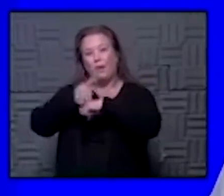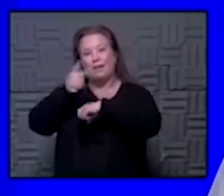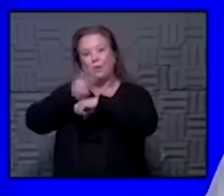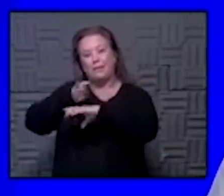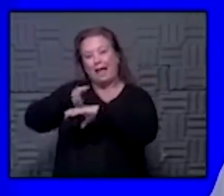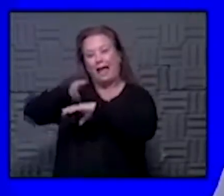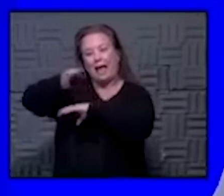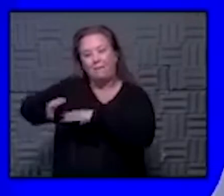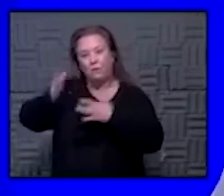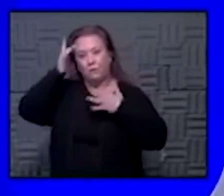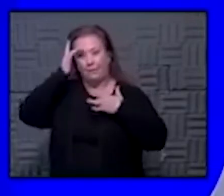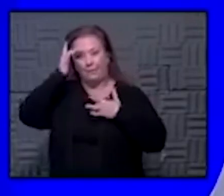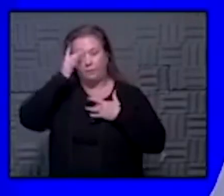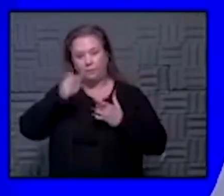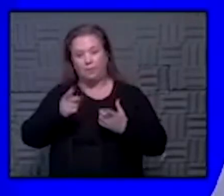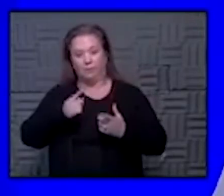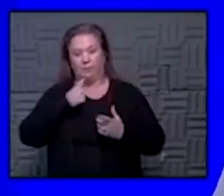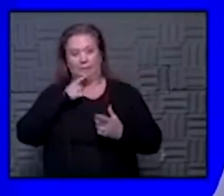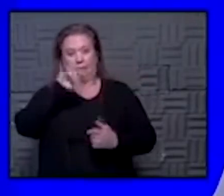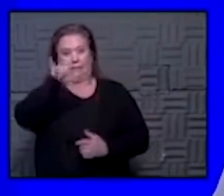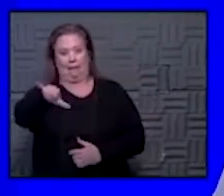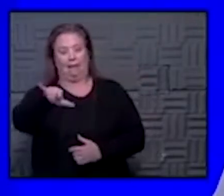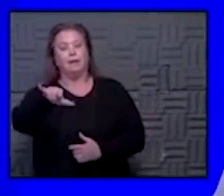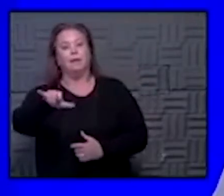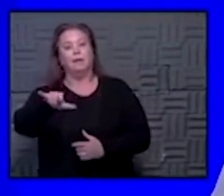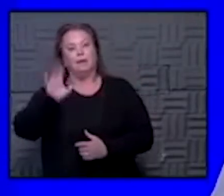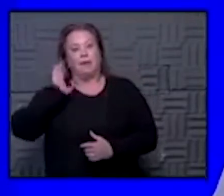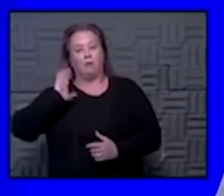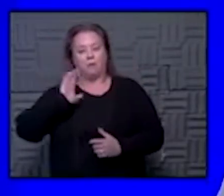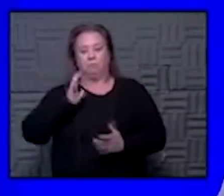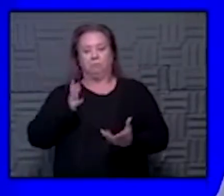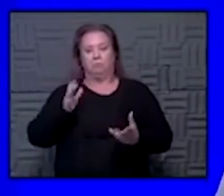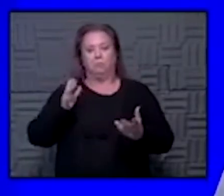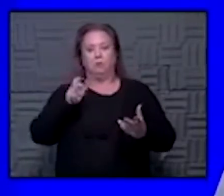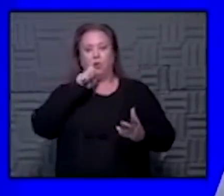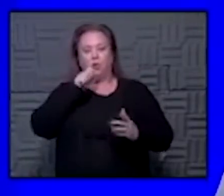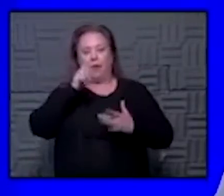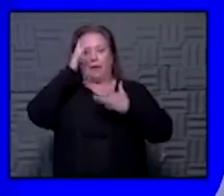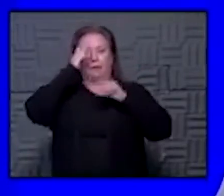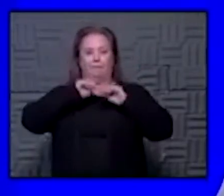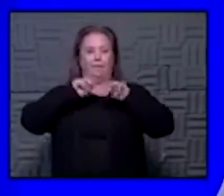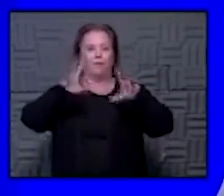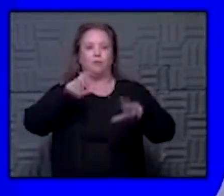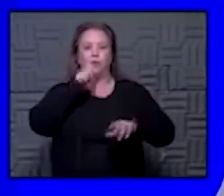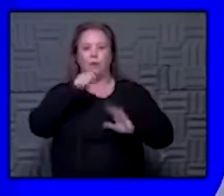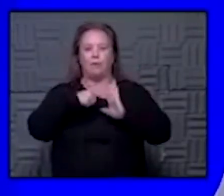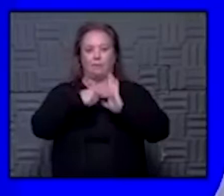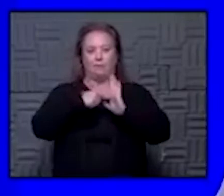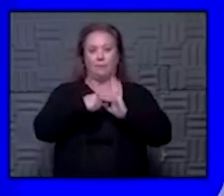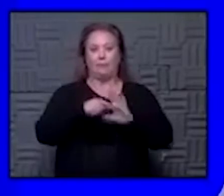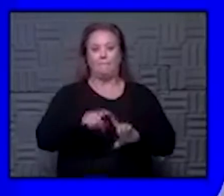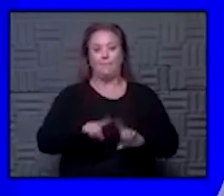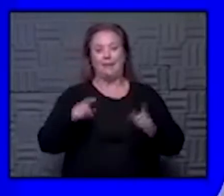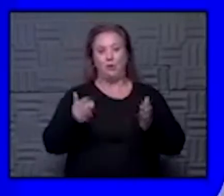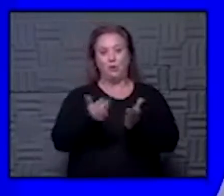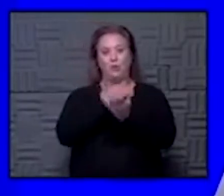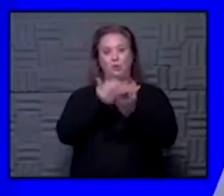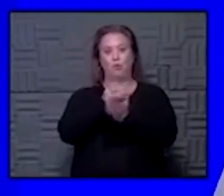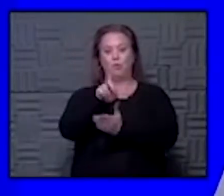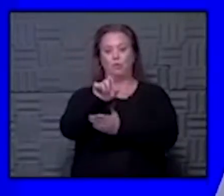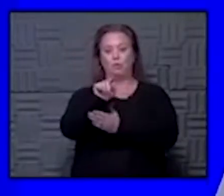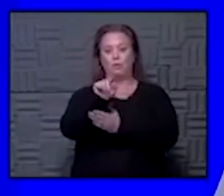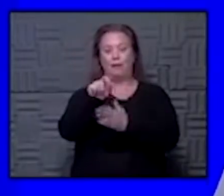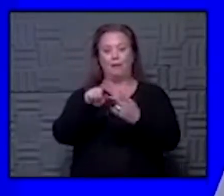arise. So when that was said, it was based on the fact that you probably aren't as infectious if you don't have symptoms. But as new data and